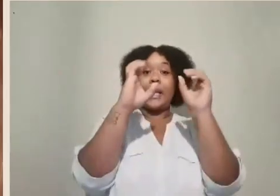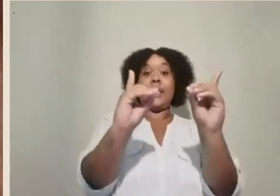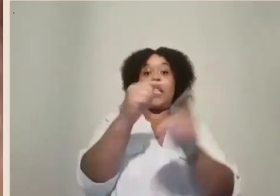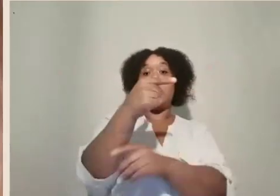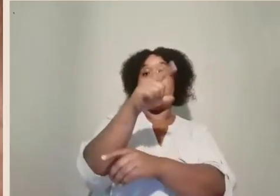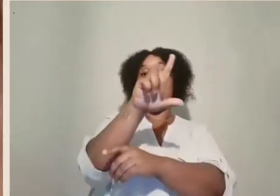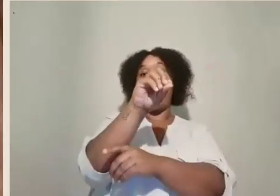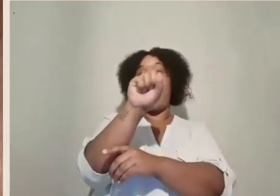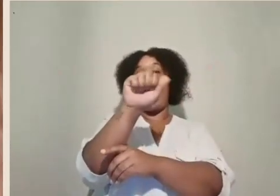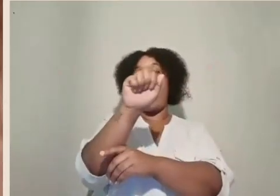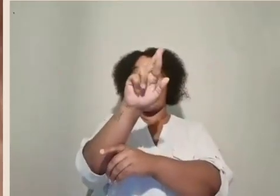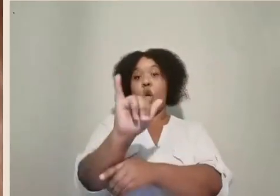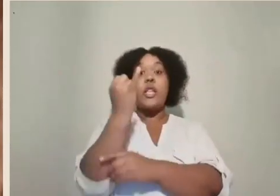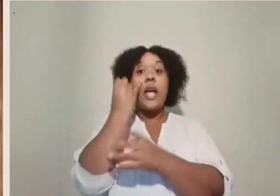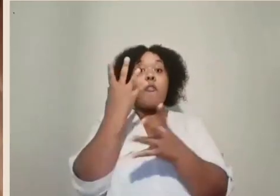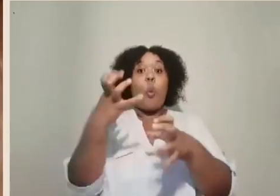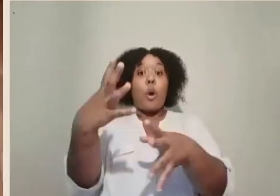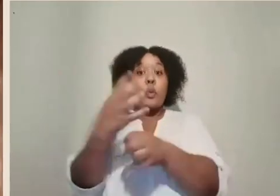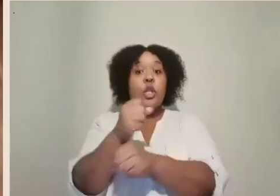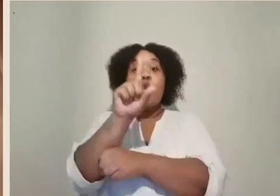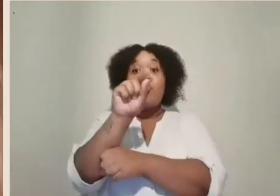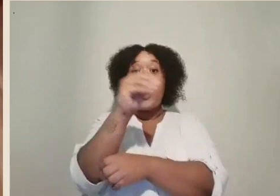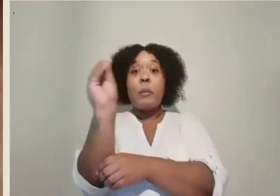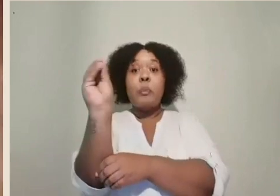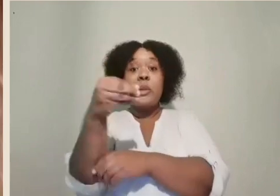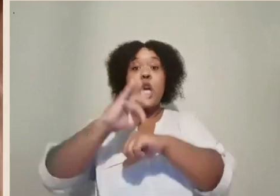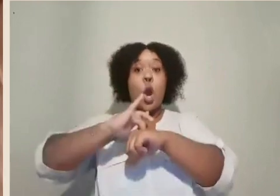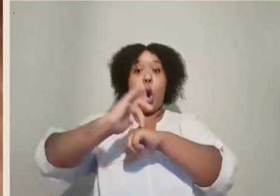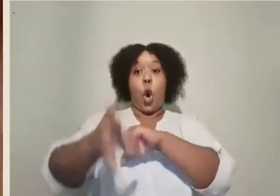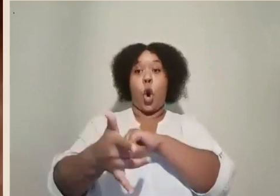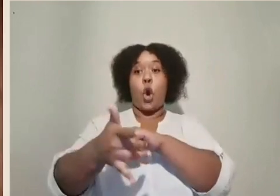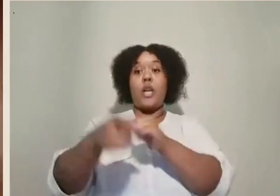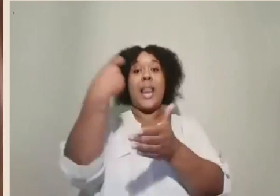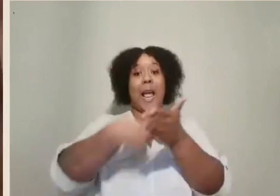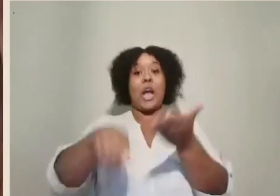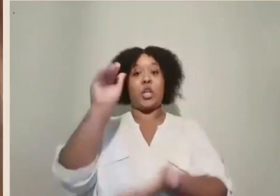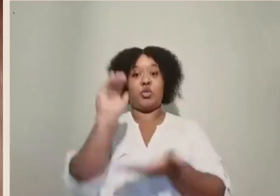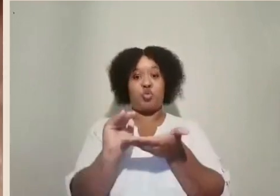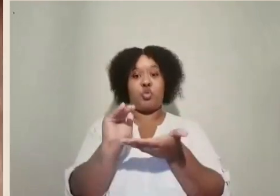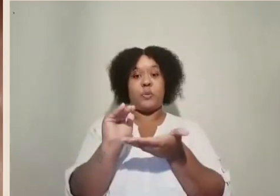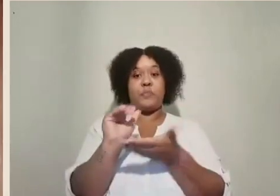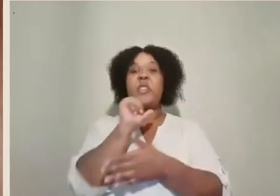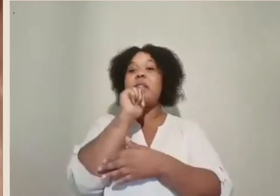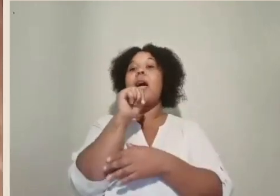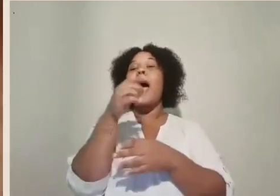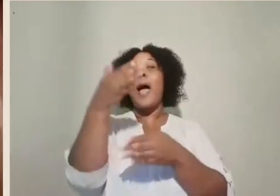Glossary to receive a 20% early bird discount. It launches at the end of this